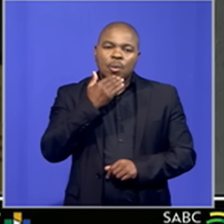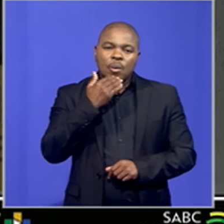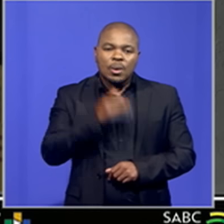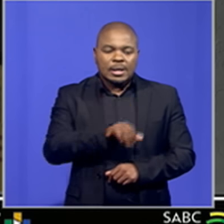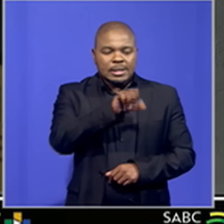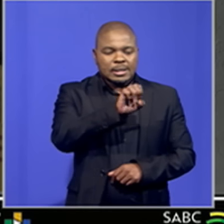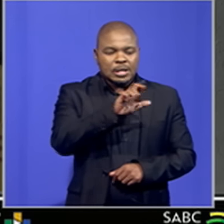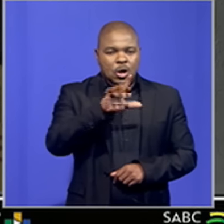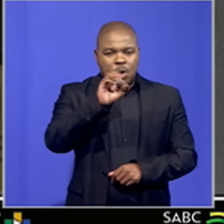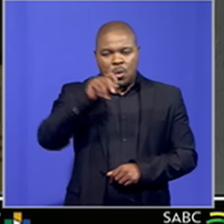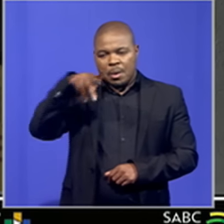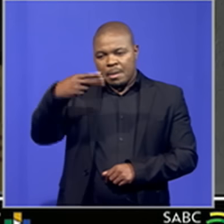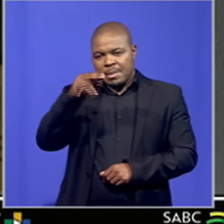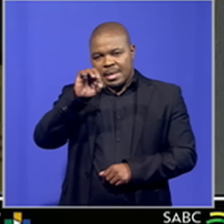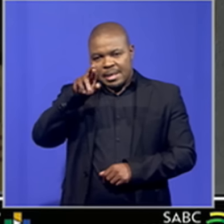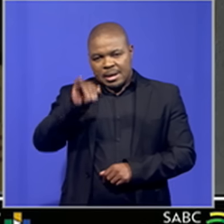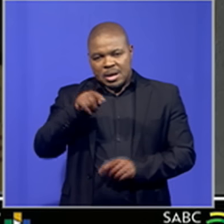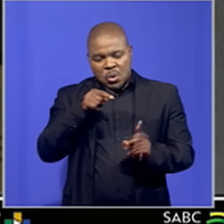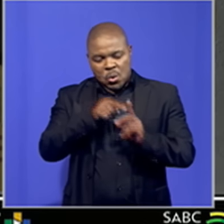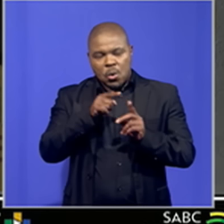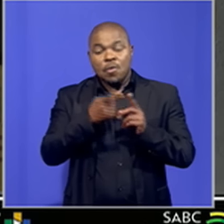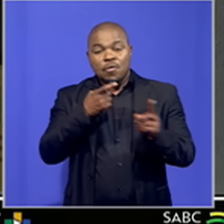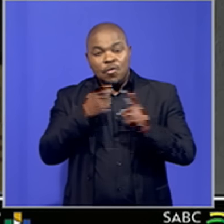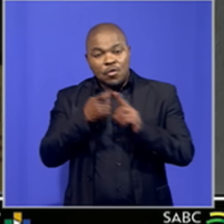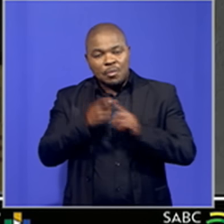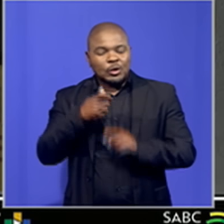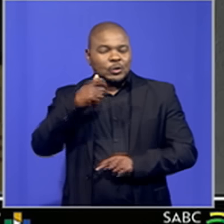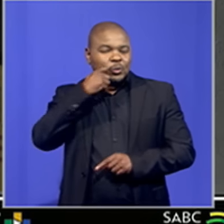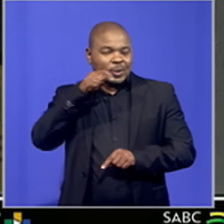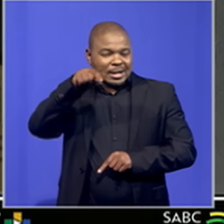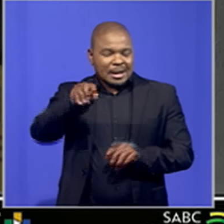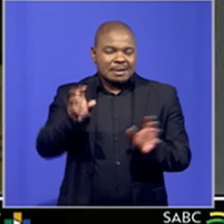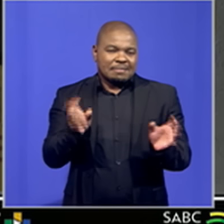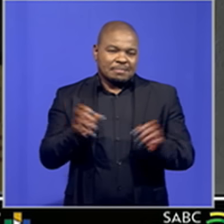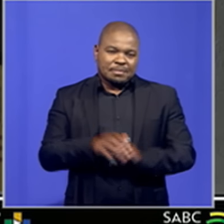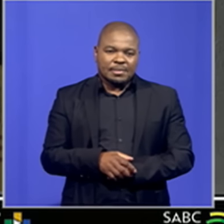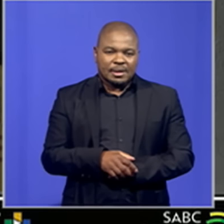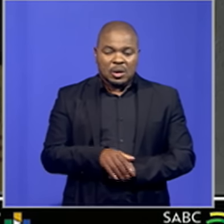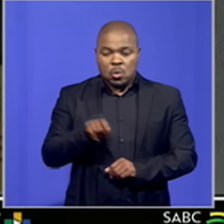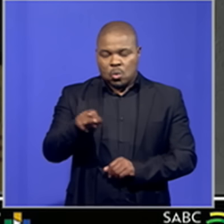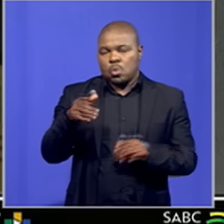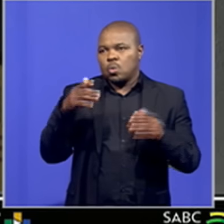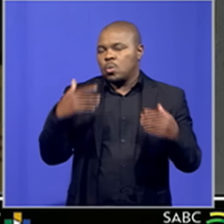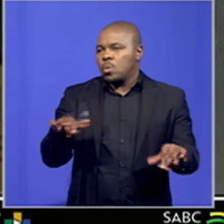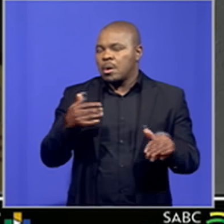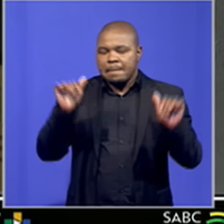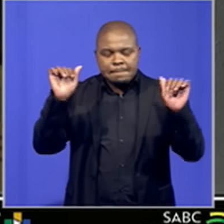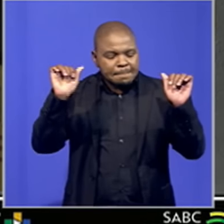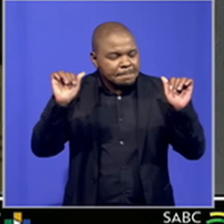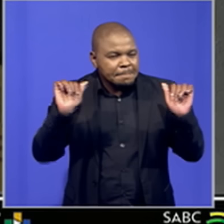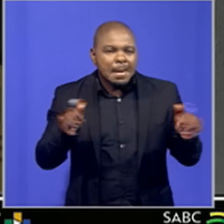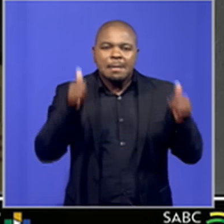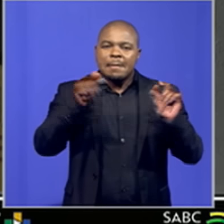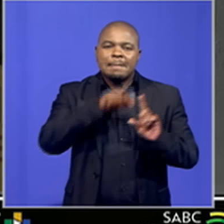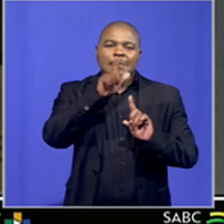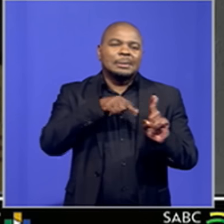Reselo Phiri, ne le mogasi wa Motsweding FM. O ne e le mogasi o tlhwatlha